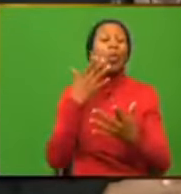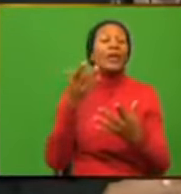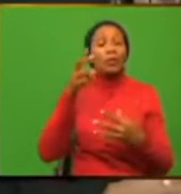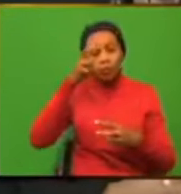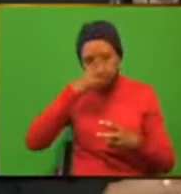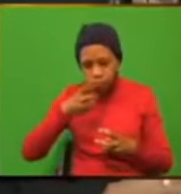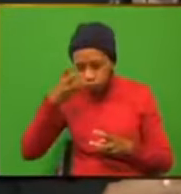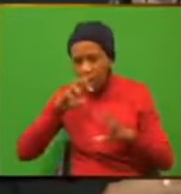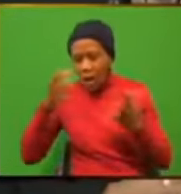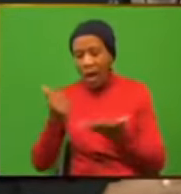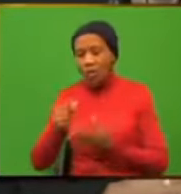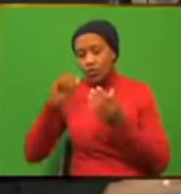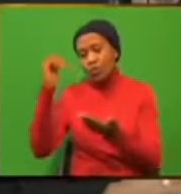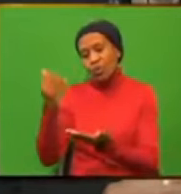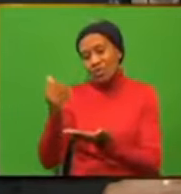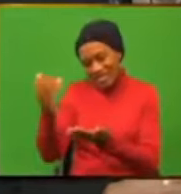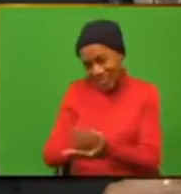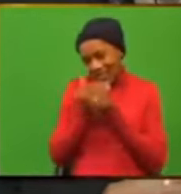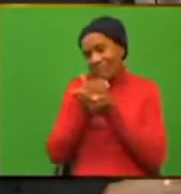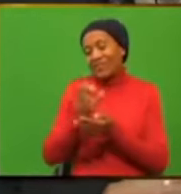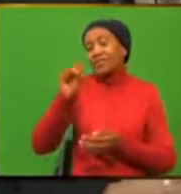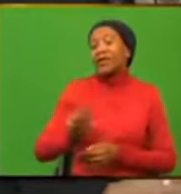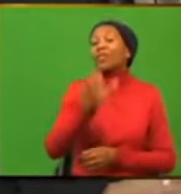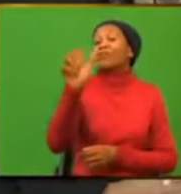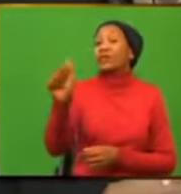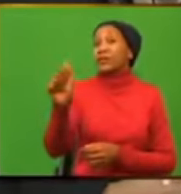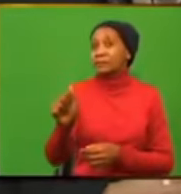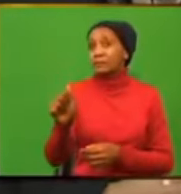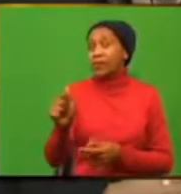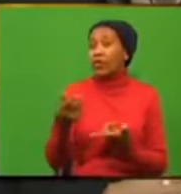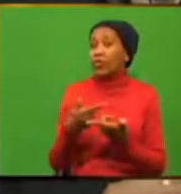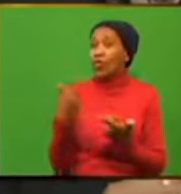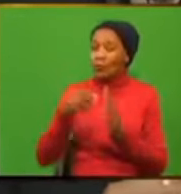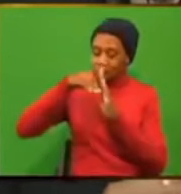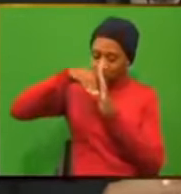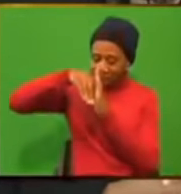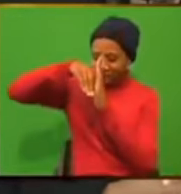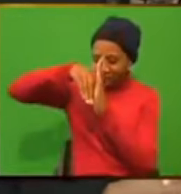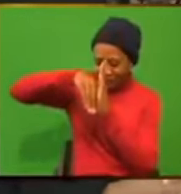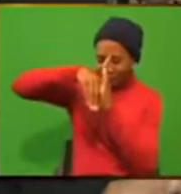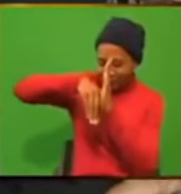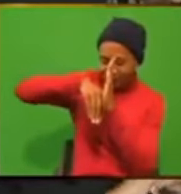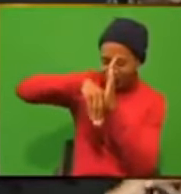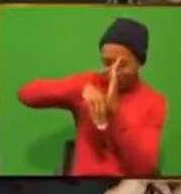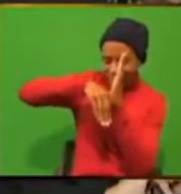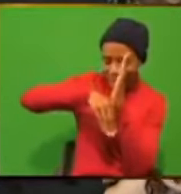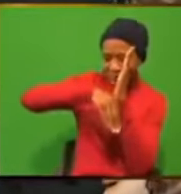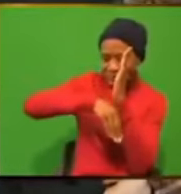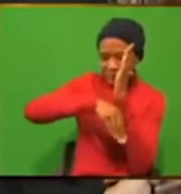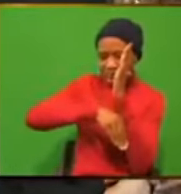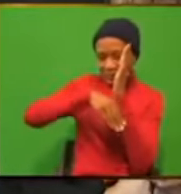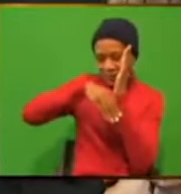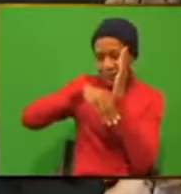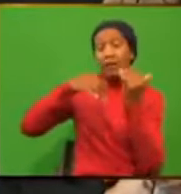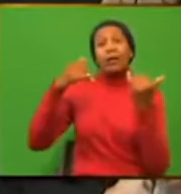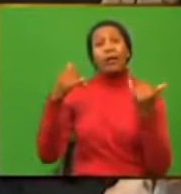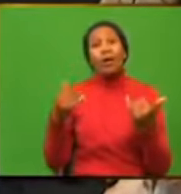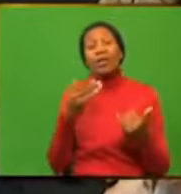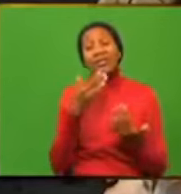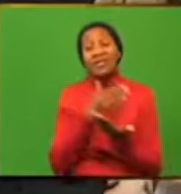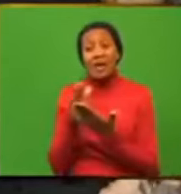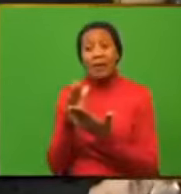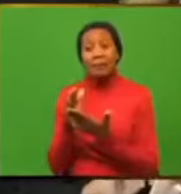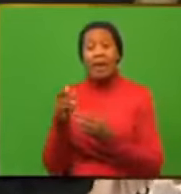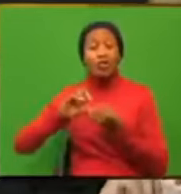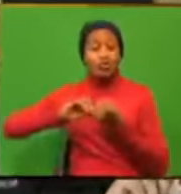ways to rescue South Africa from the steep downward trajectory that has been driven by those who would break